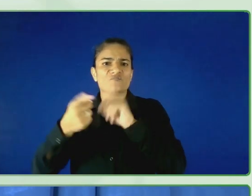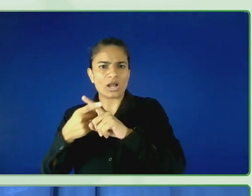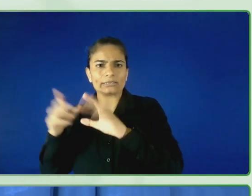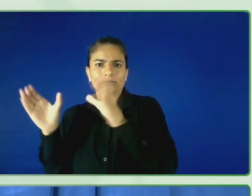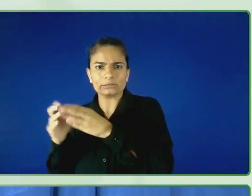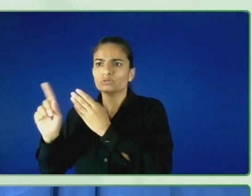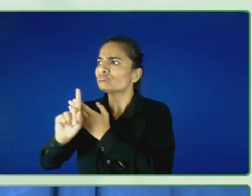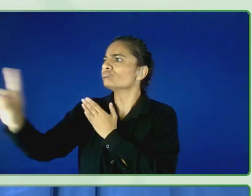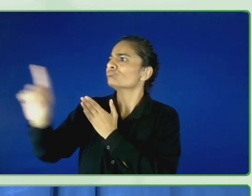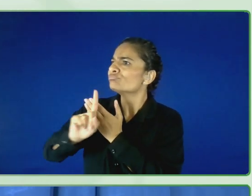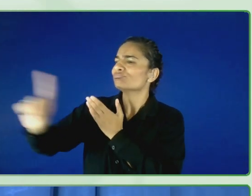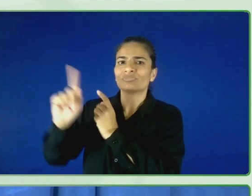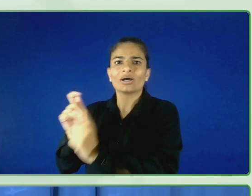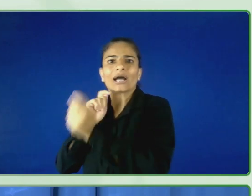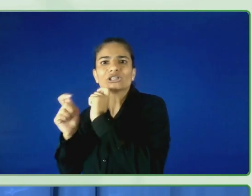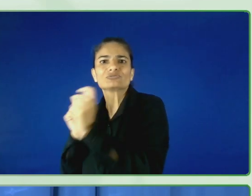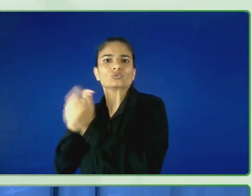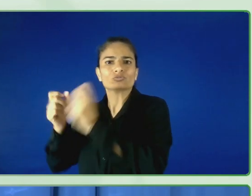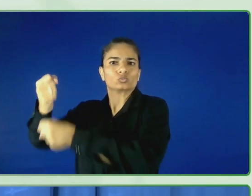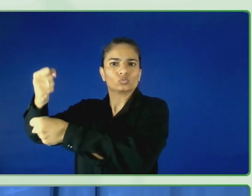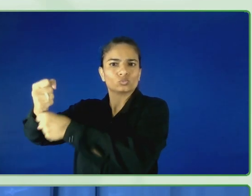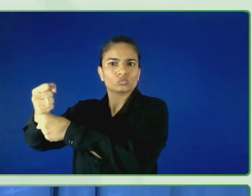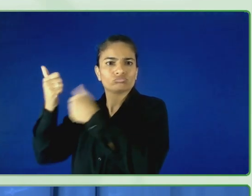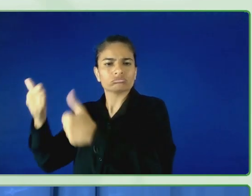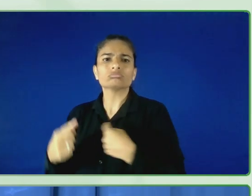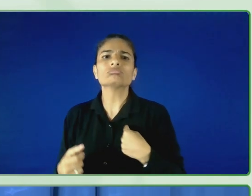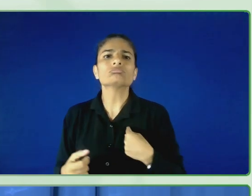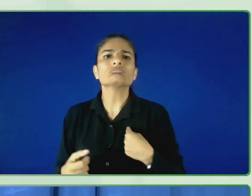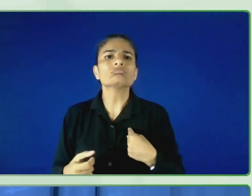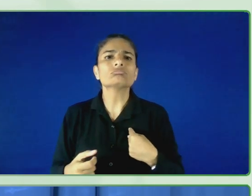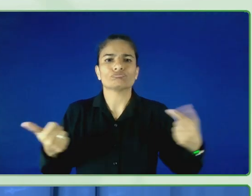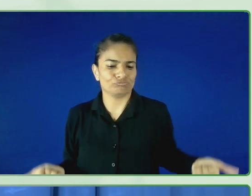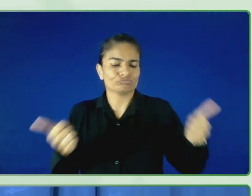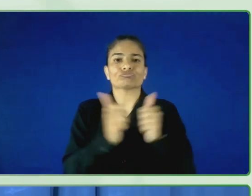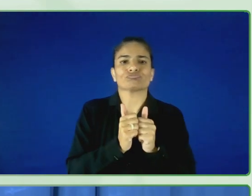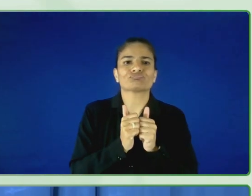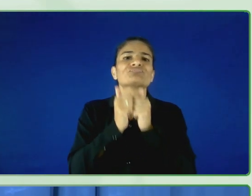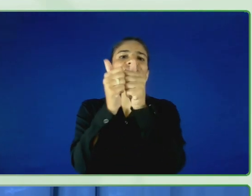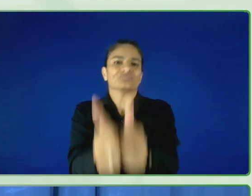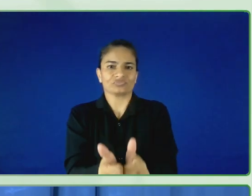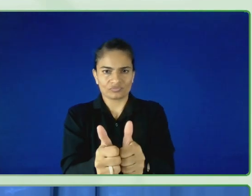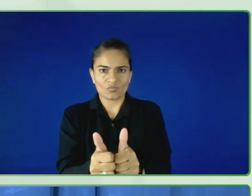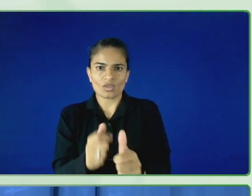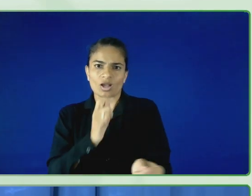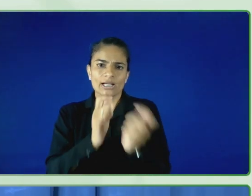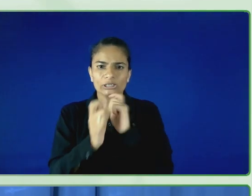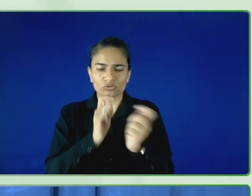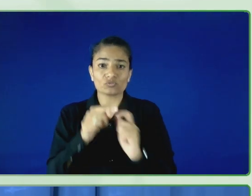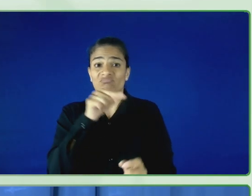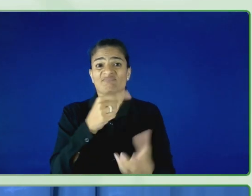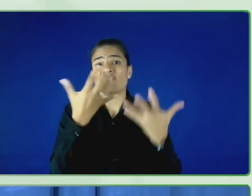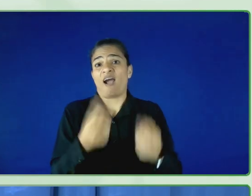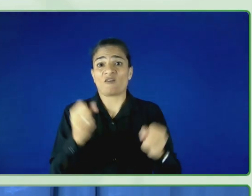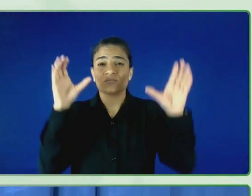interview, the recruiter spotted that Pablo was having a visible disability. So the recruiter has no